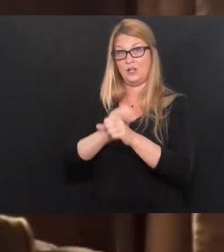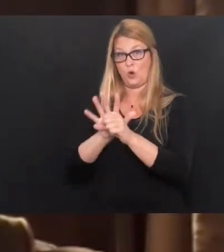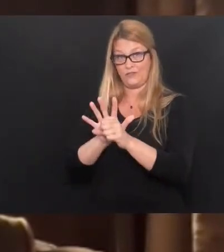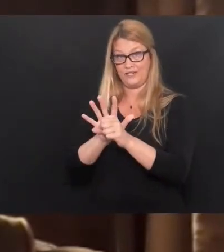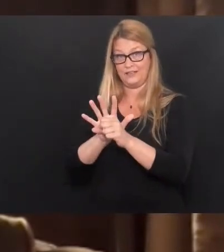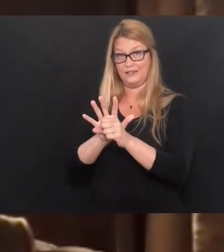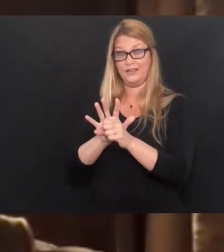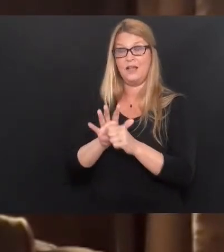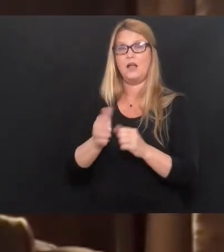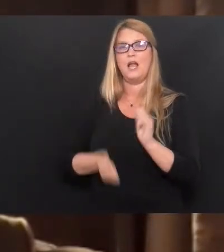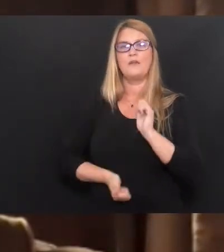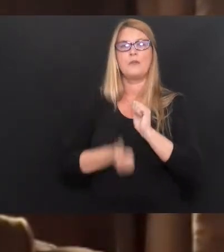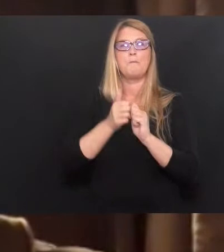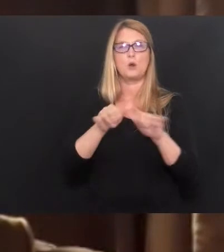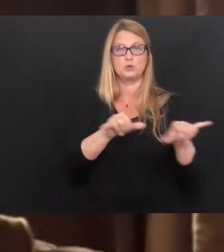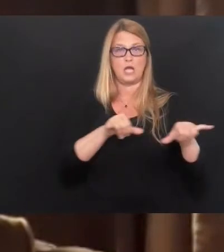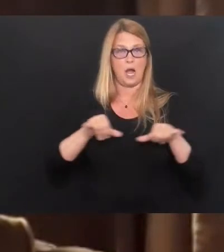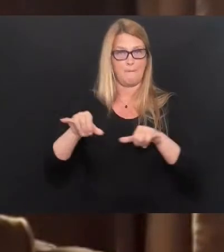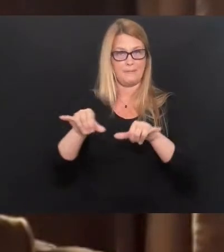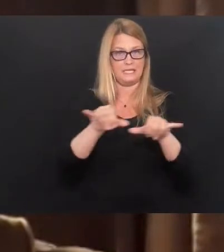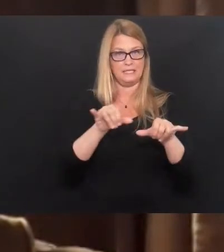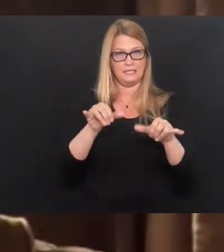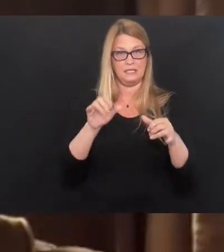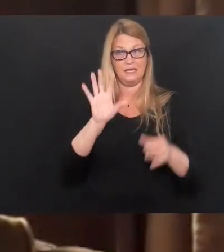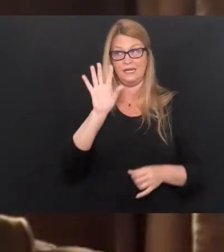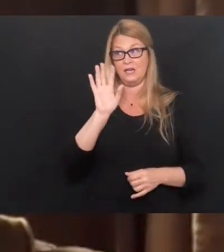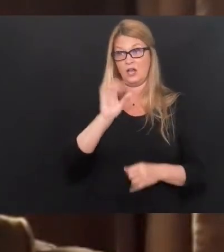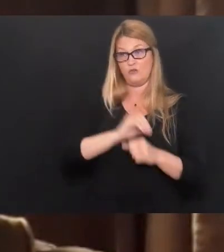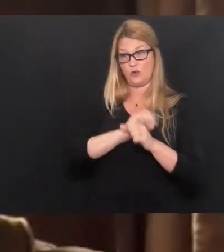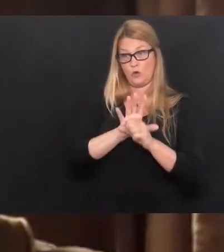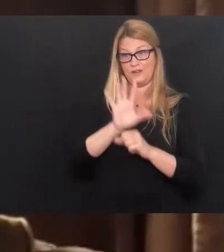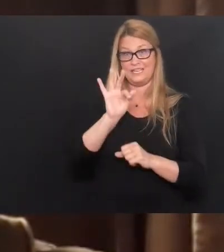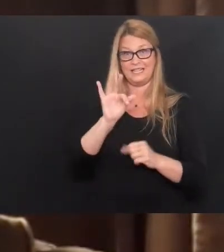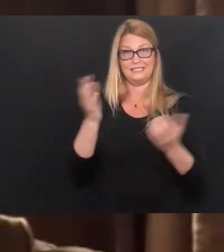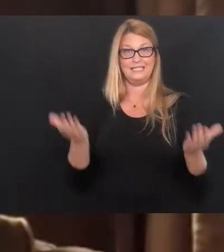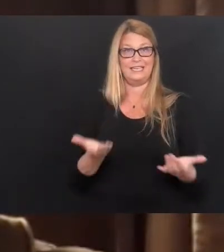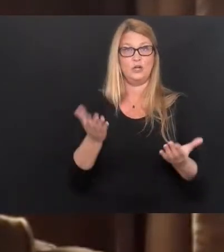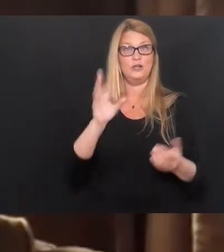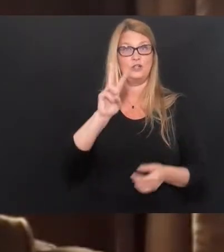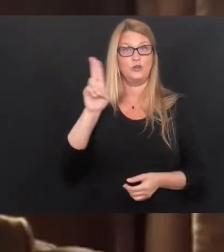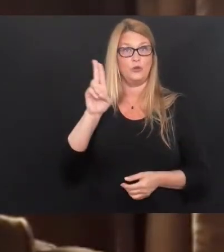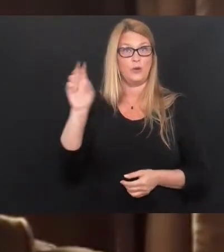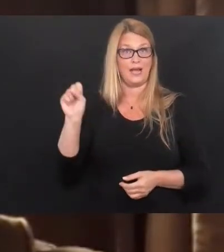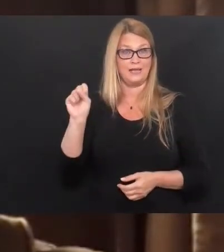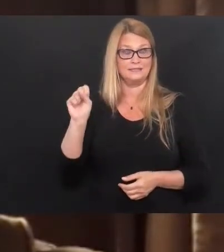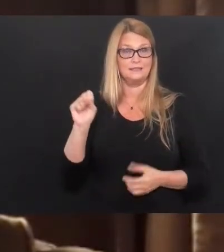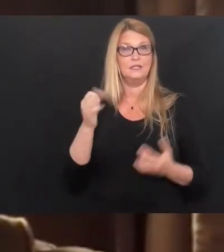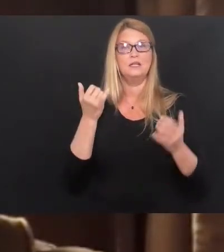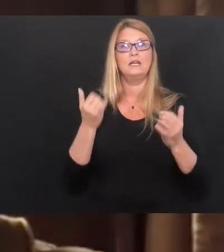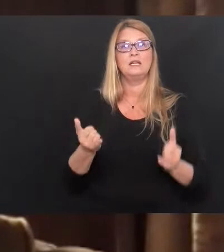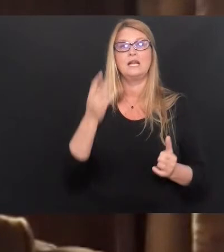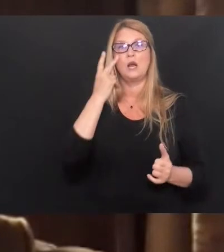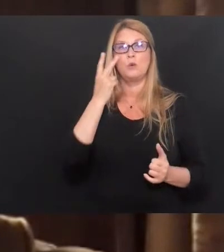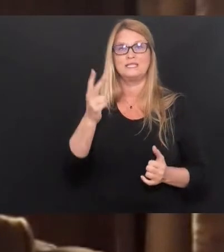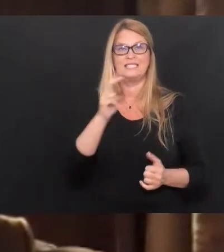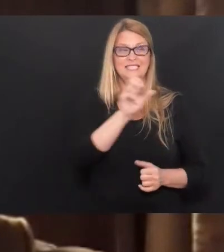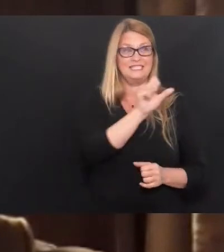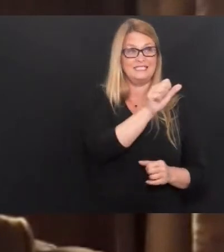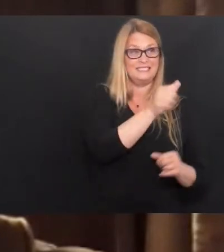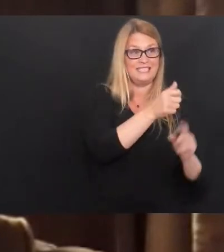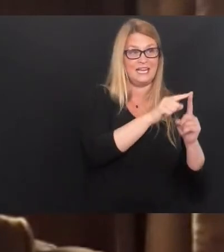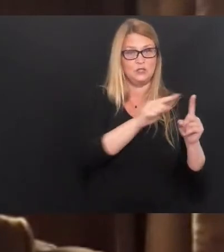the most common form of COVID-19 in the United States. And as we said, the 10 to 19-year-old group